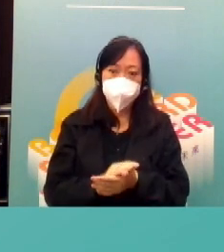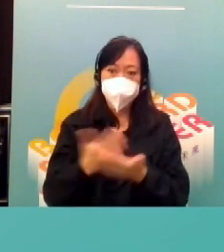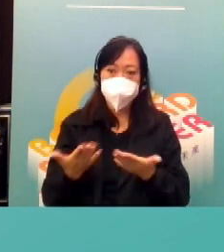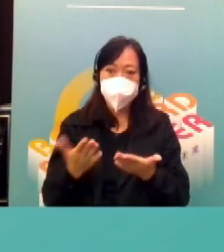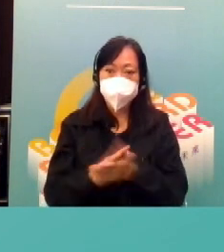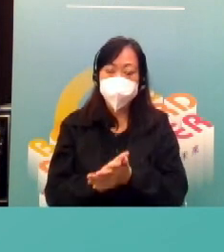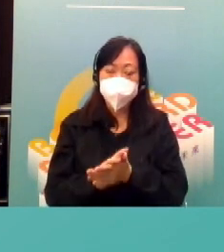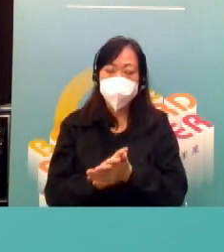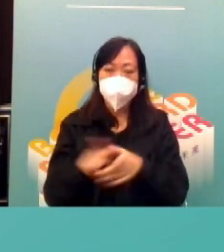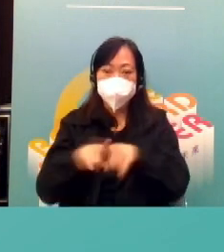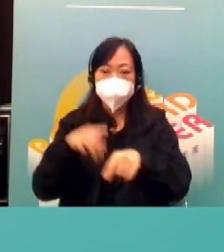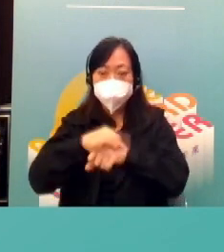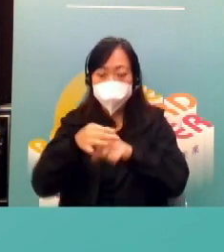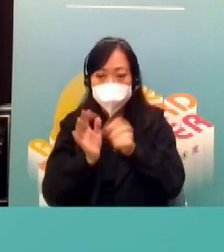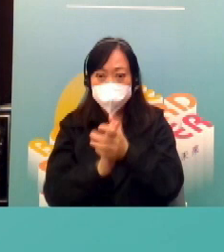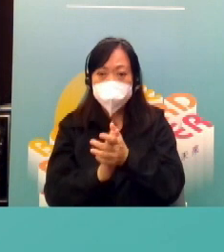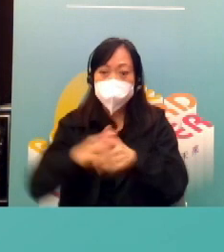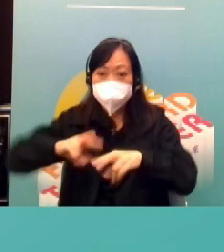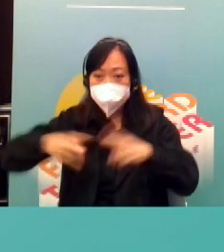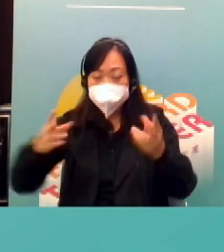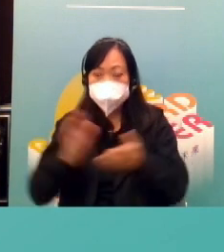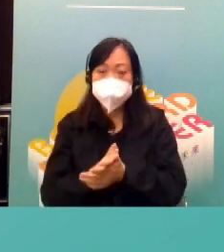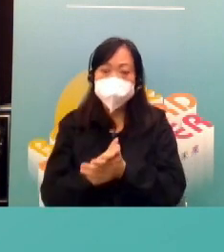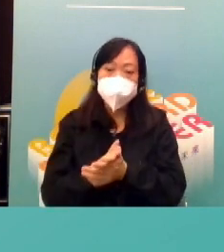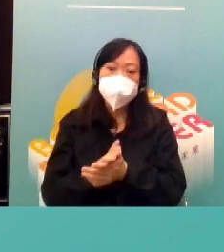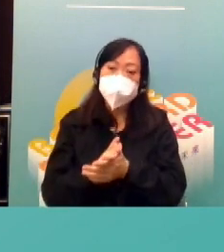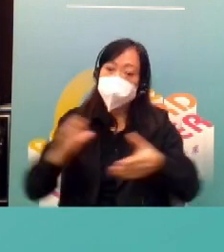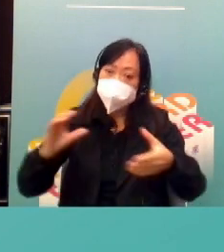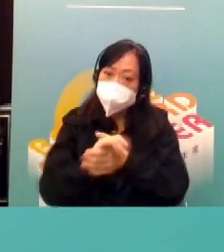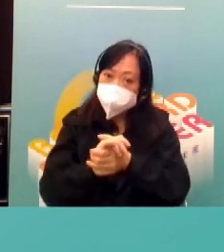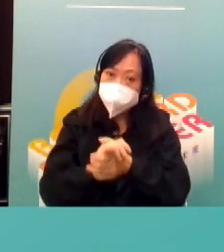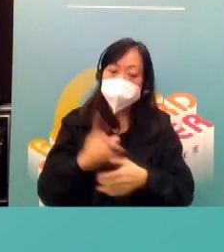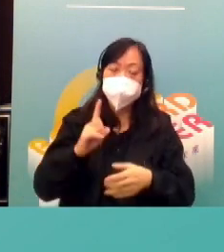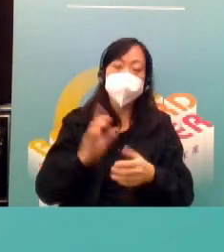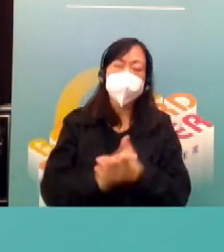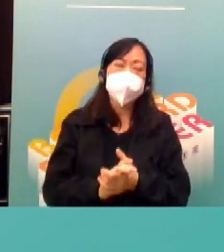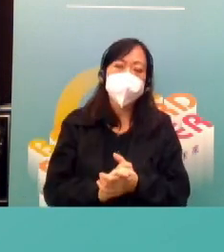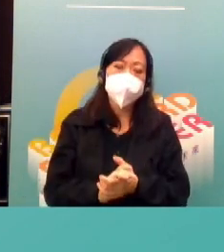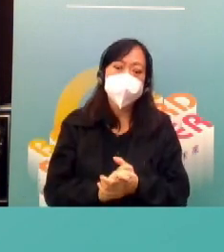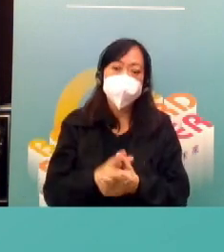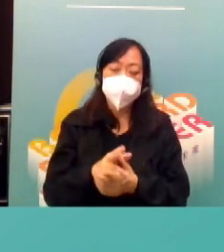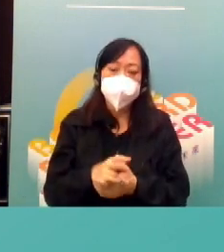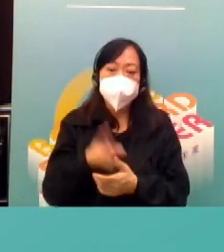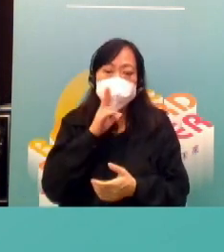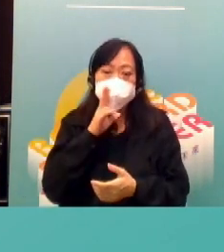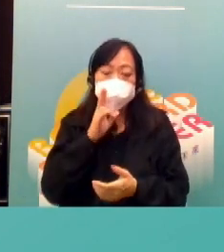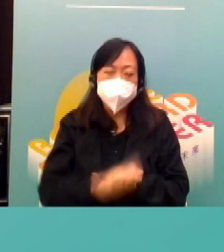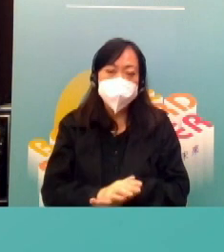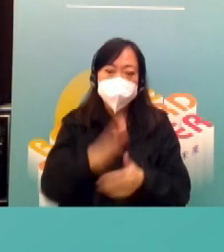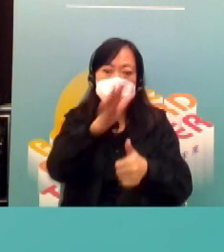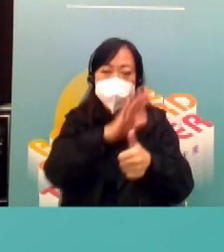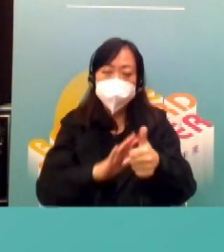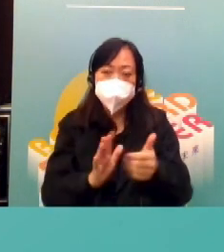central units being developed to actually guide and shape the ecosystem in a country. So many of you will know the Korea Social Enterprise Promotion